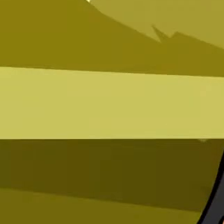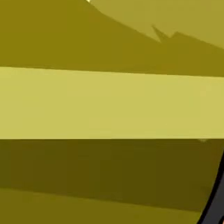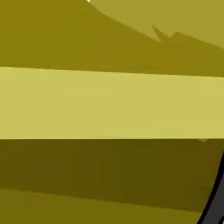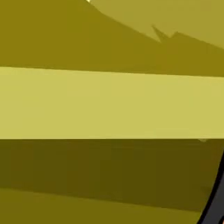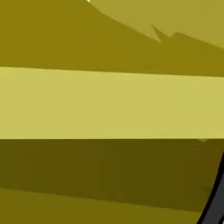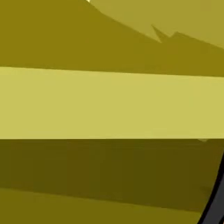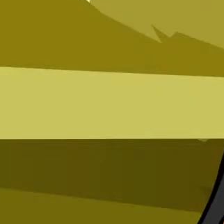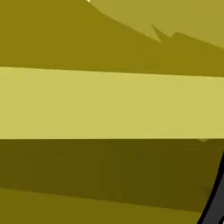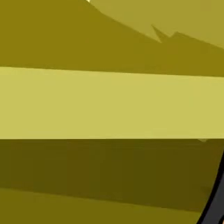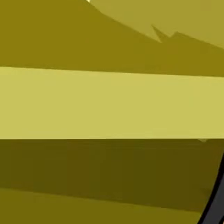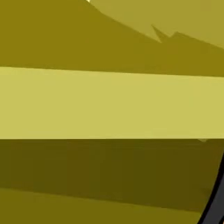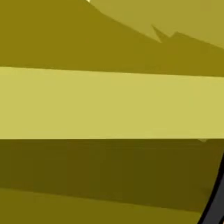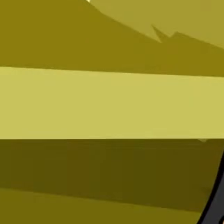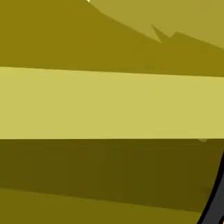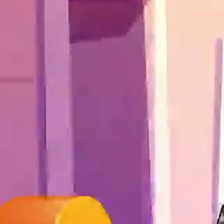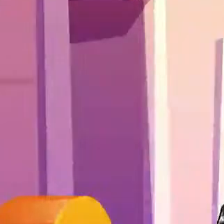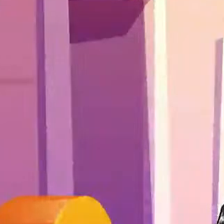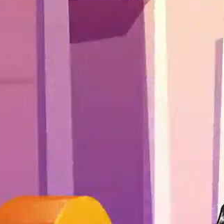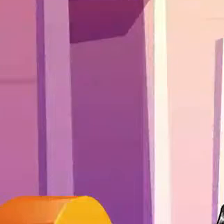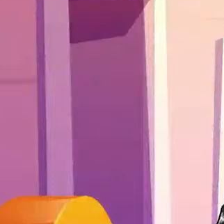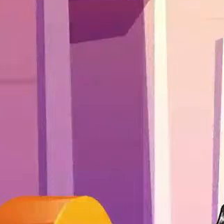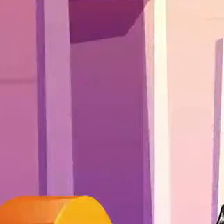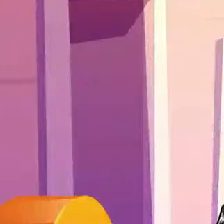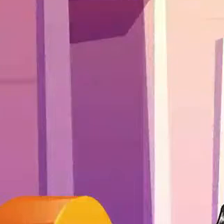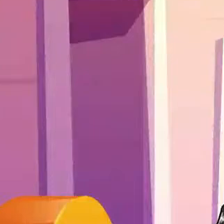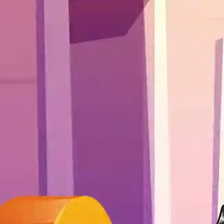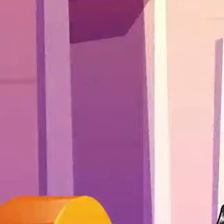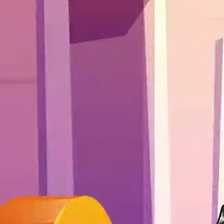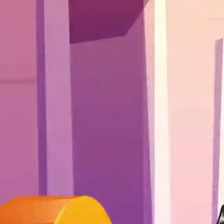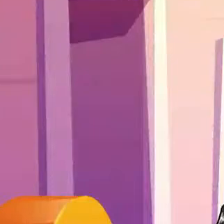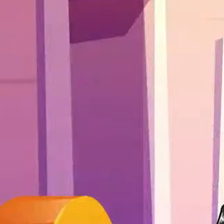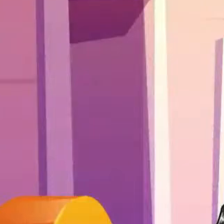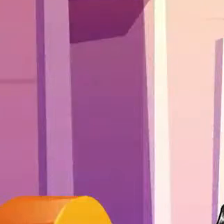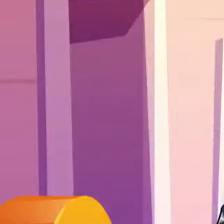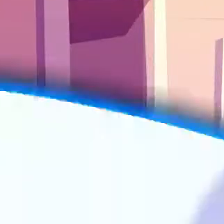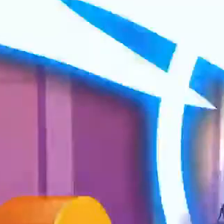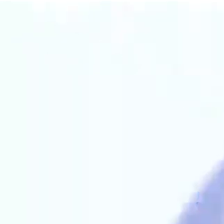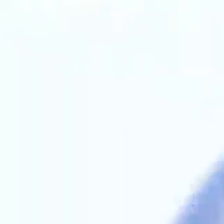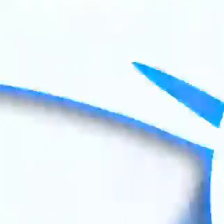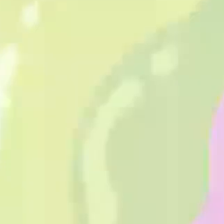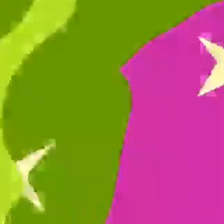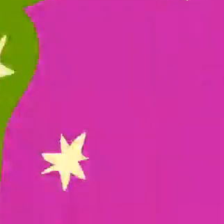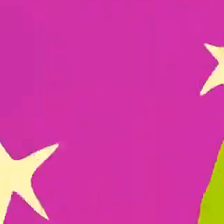the coronavirus? Yes, please. Okay, let's go.